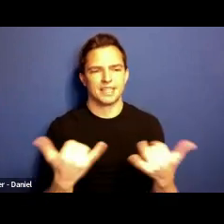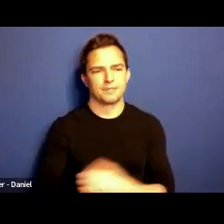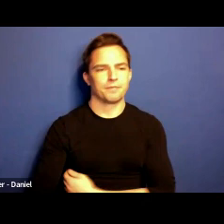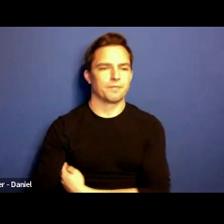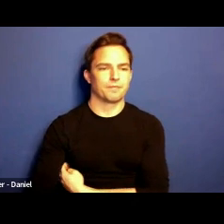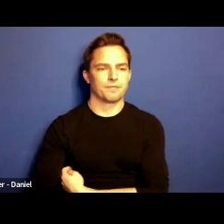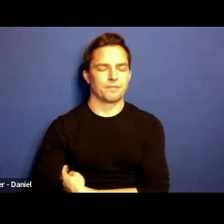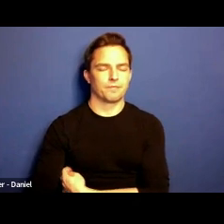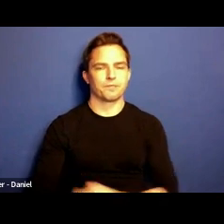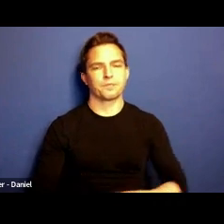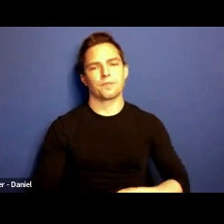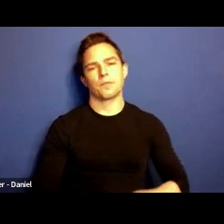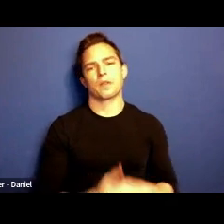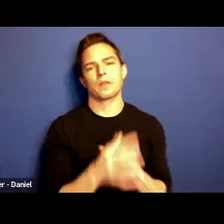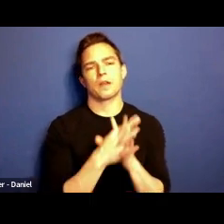So,